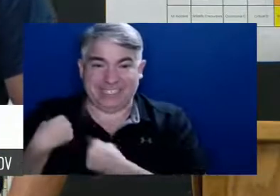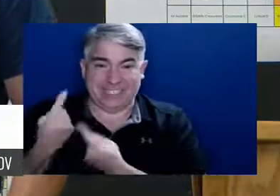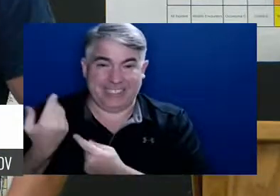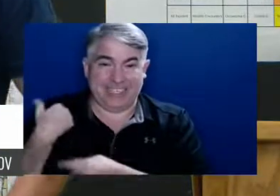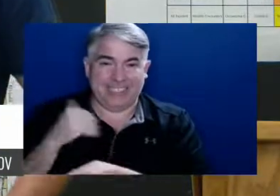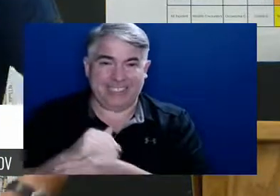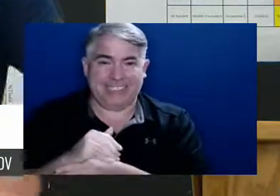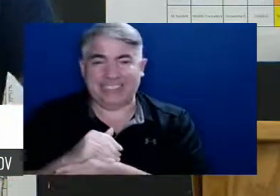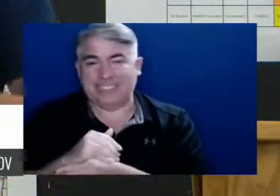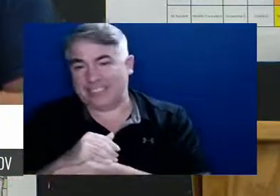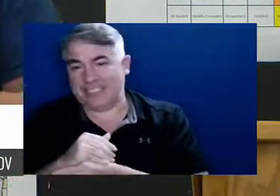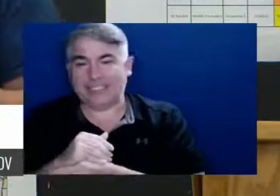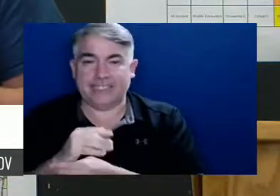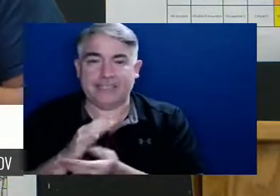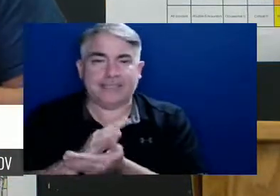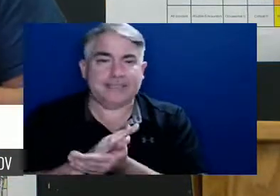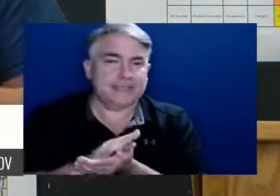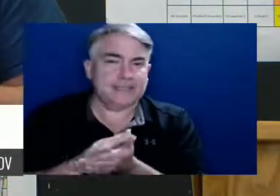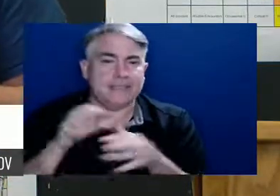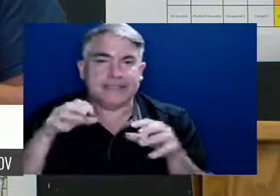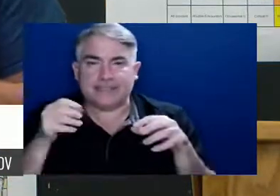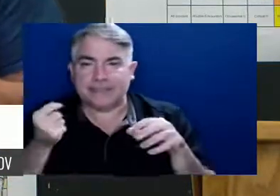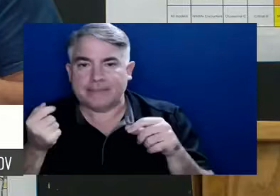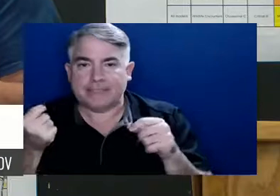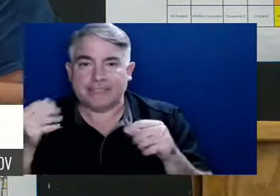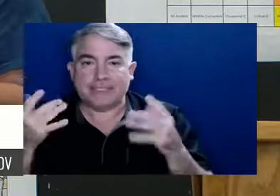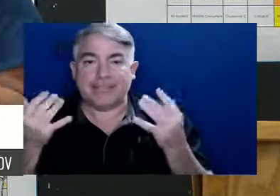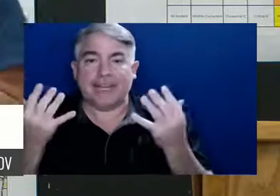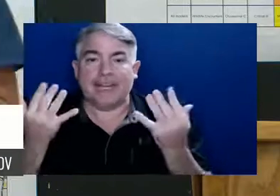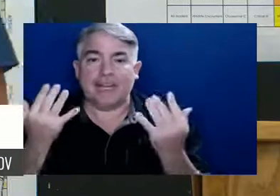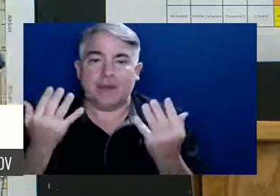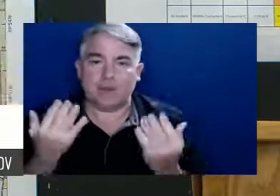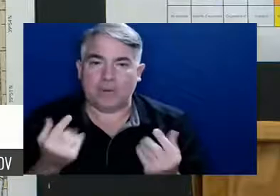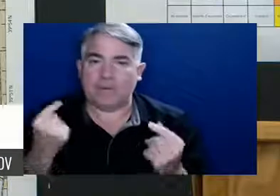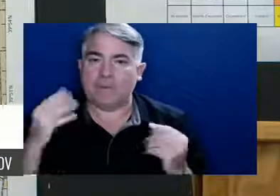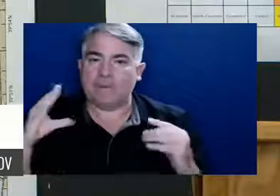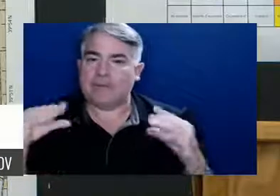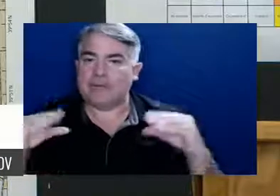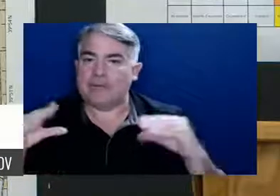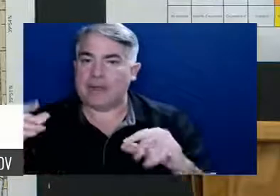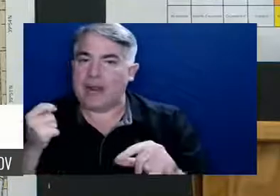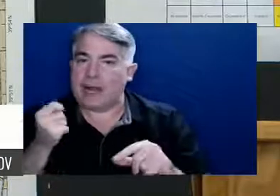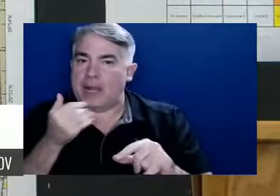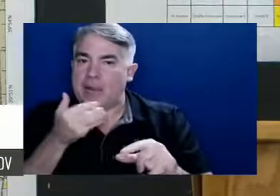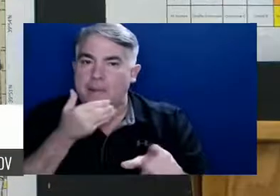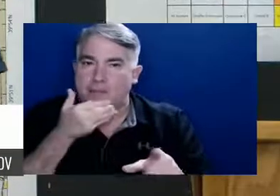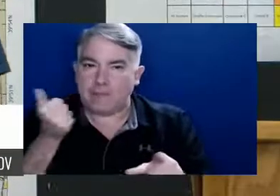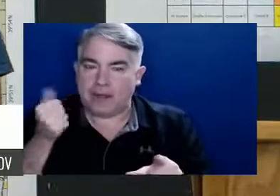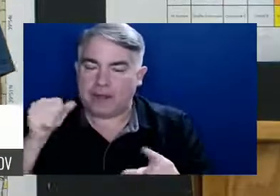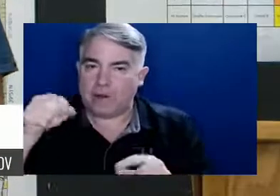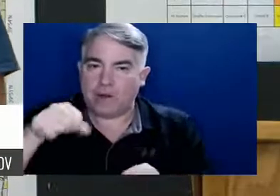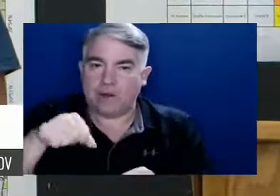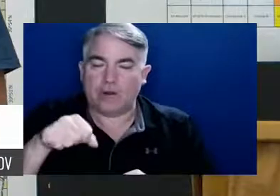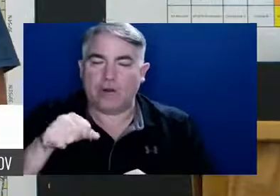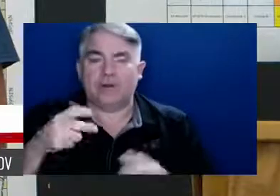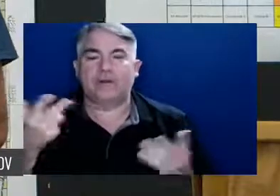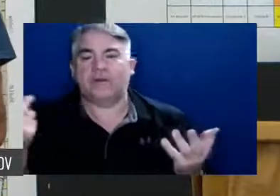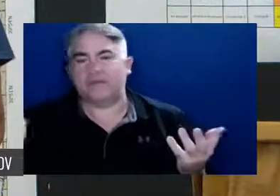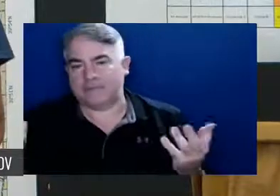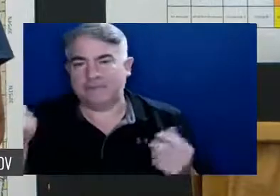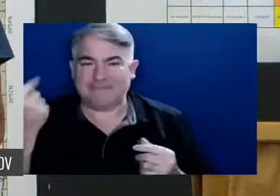the fire behavior is greatly reduced today. So what we generally saw out there was pretty much just stump